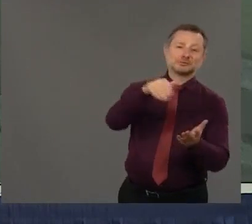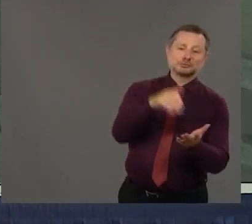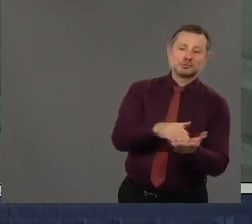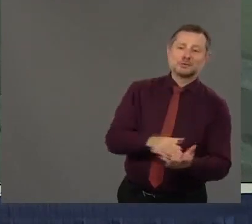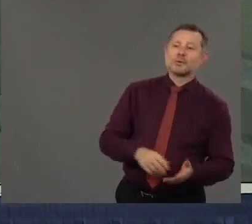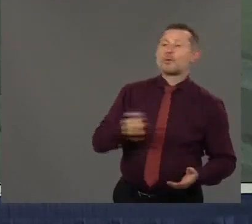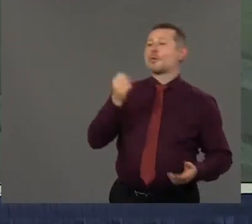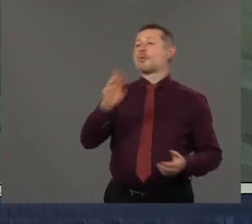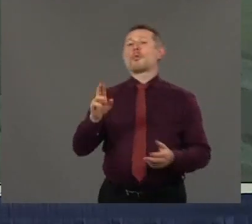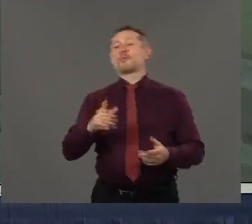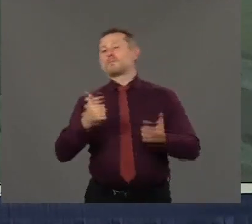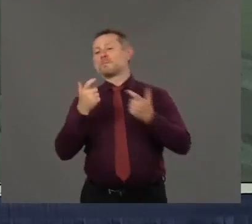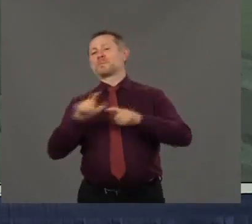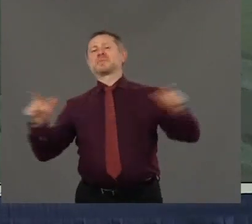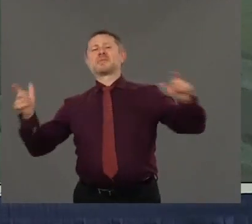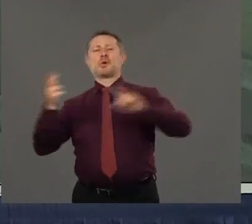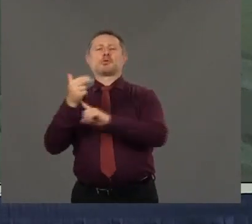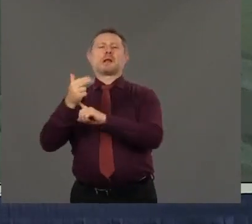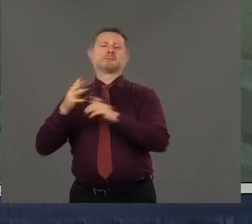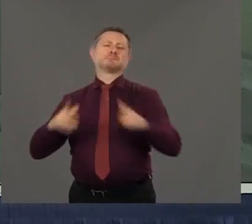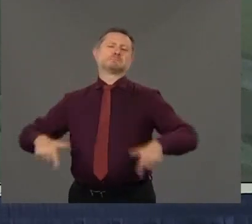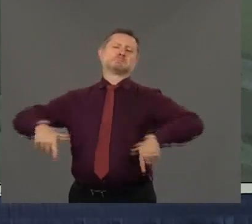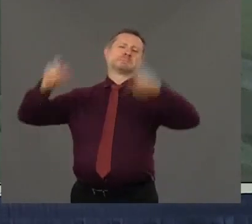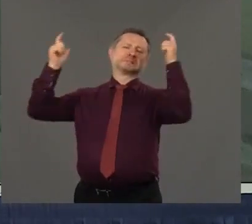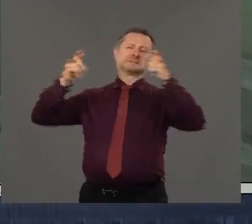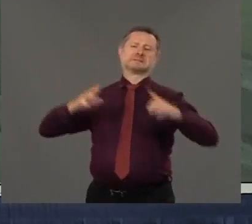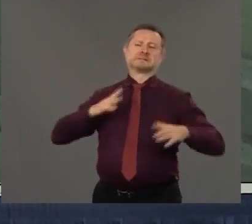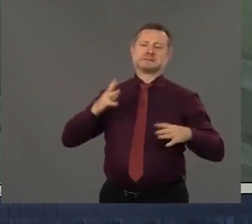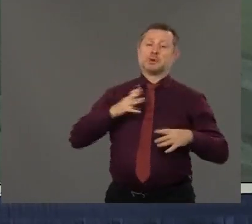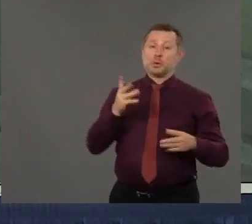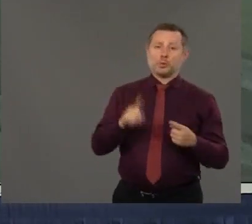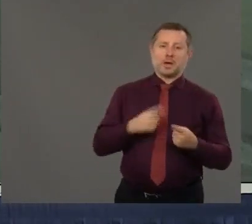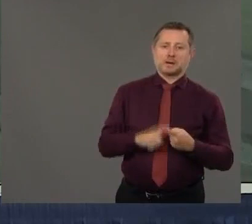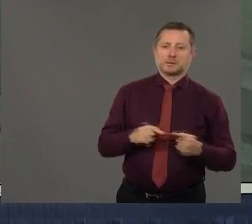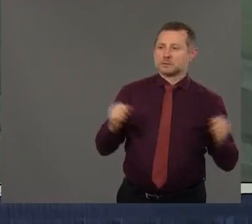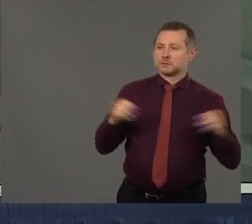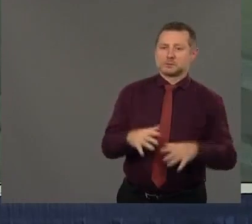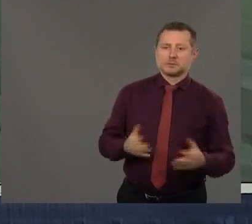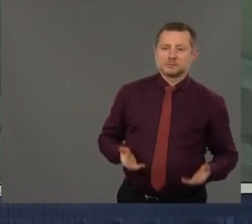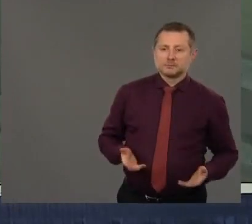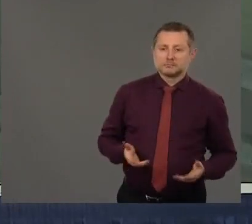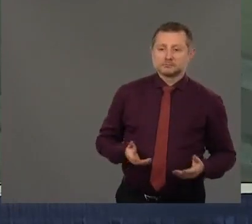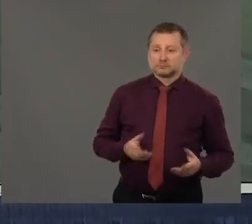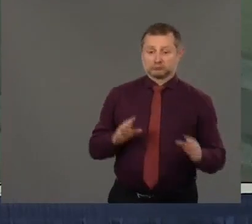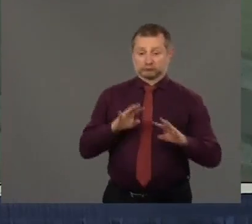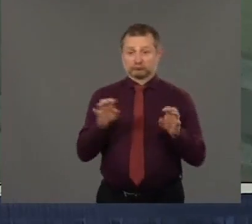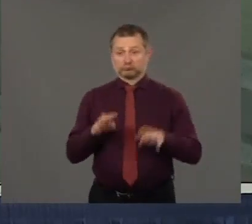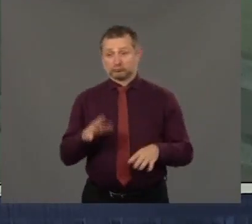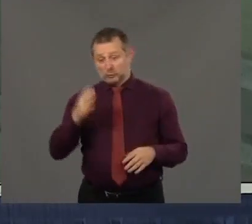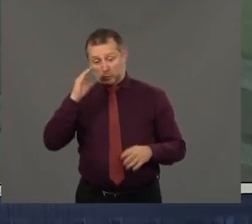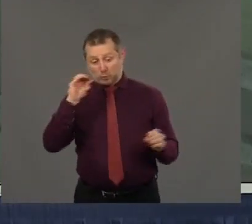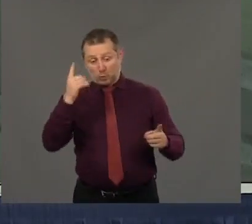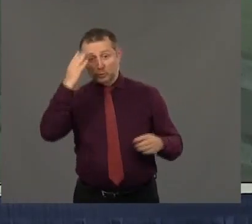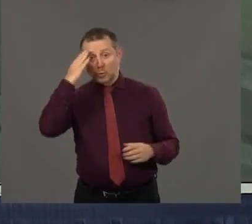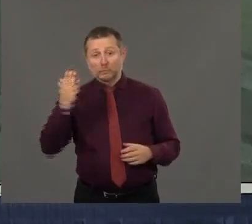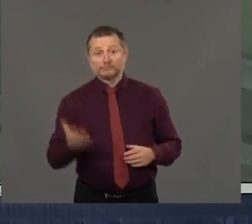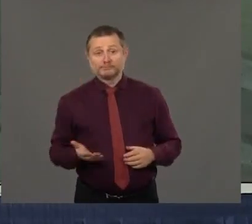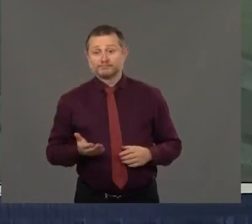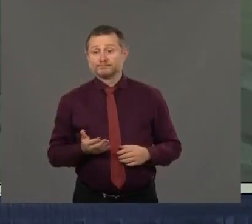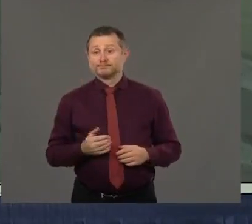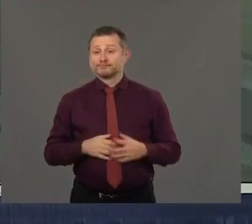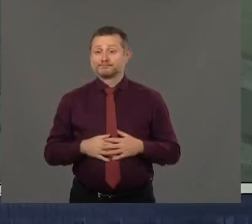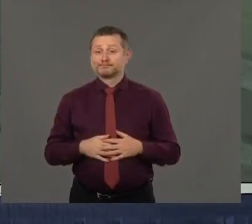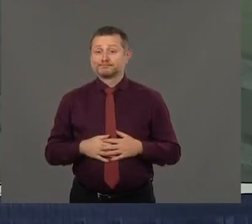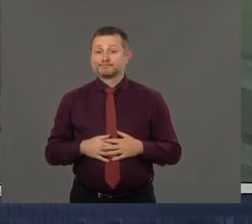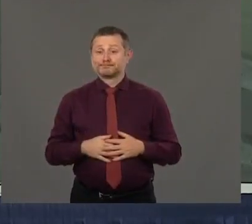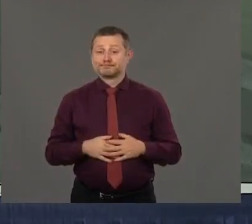ballroom. So that is a very large question mark, and you have to know that answer before